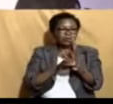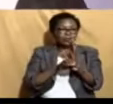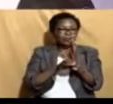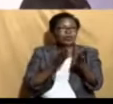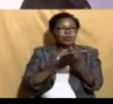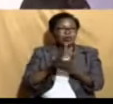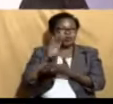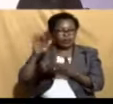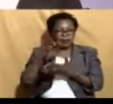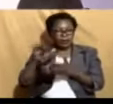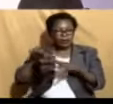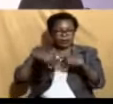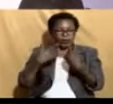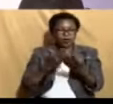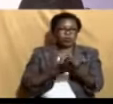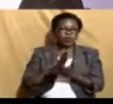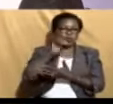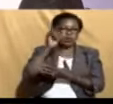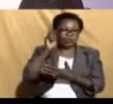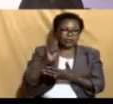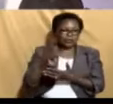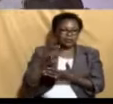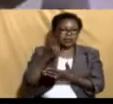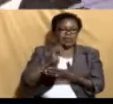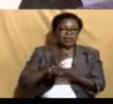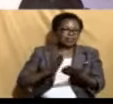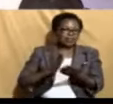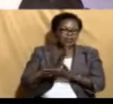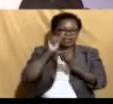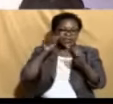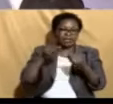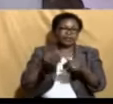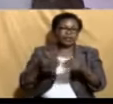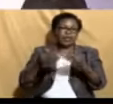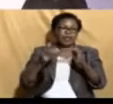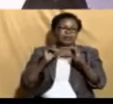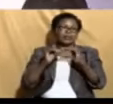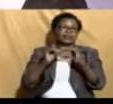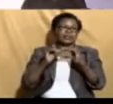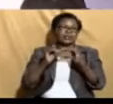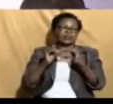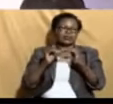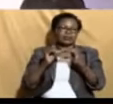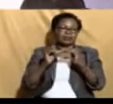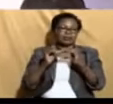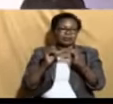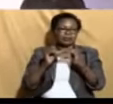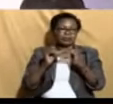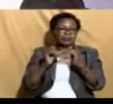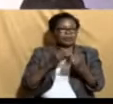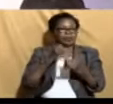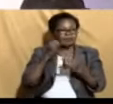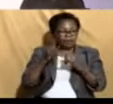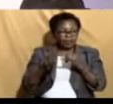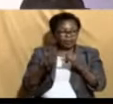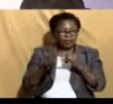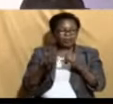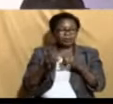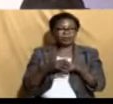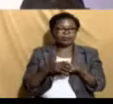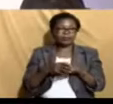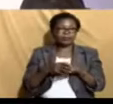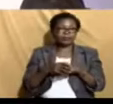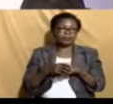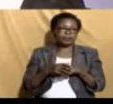executive, that right should be limited, nothing would have been easier than for them to expressly say so. Finally, my lords, on this